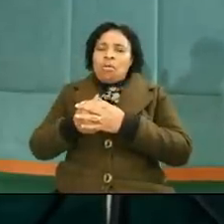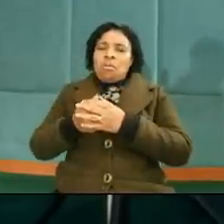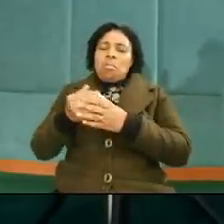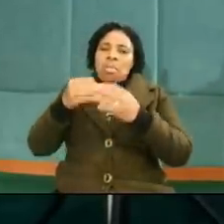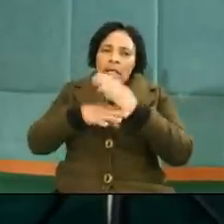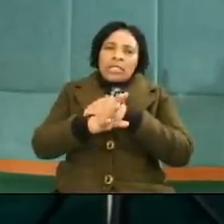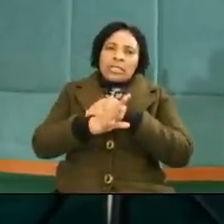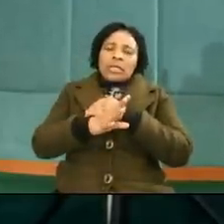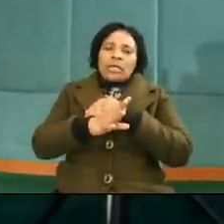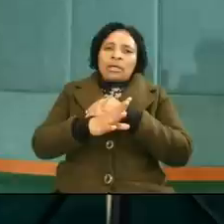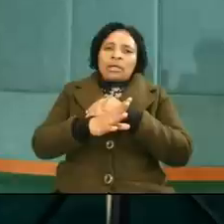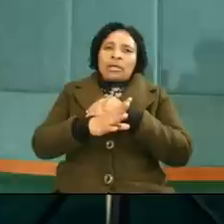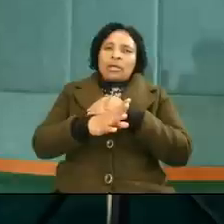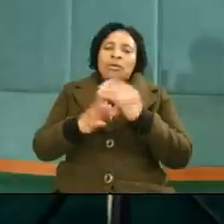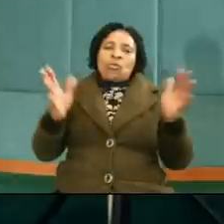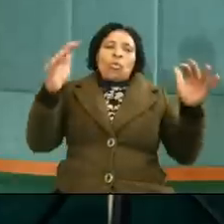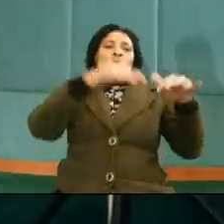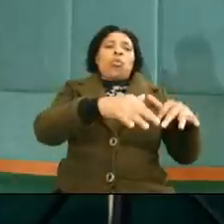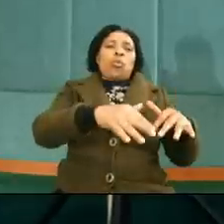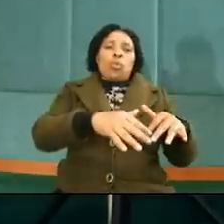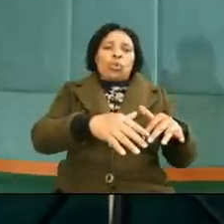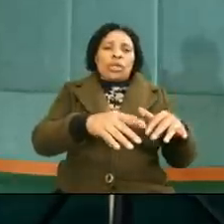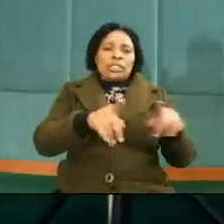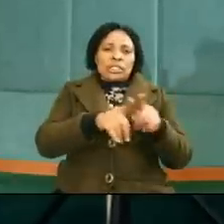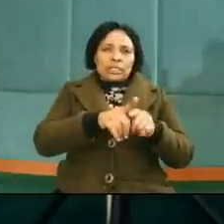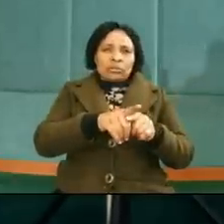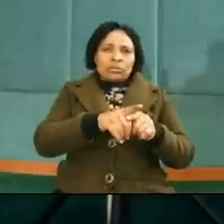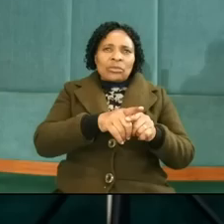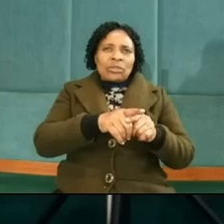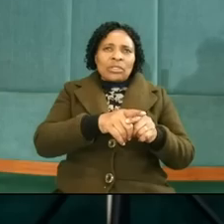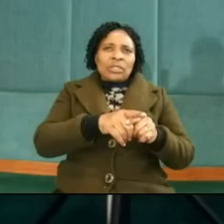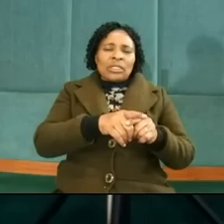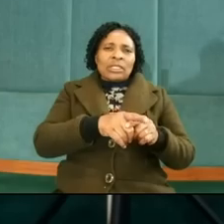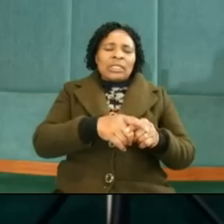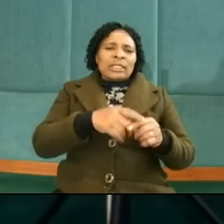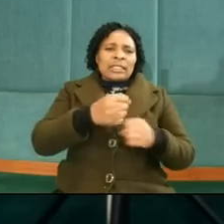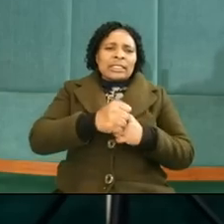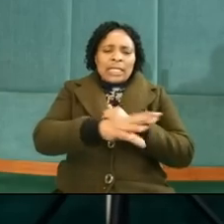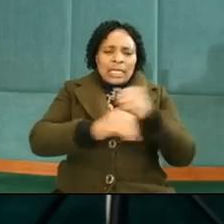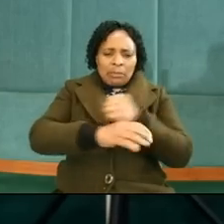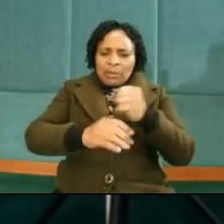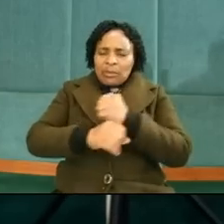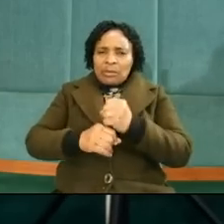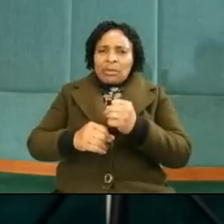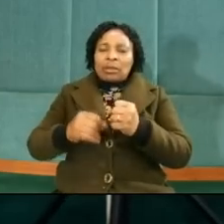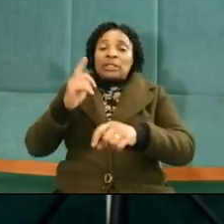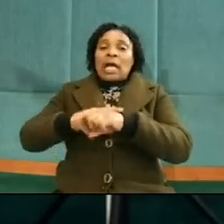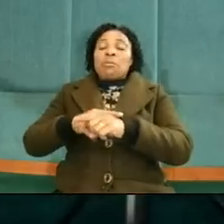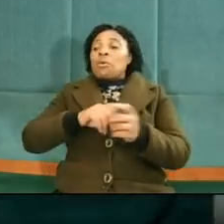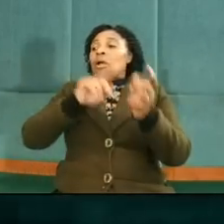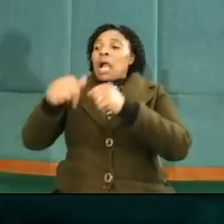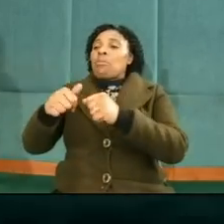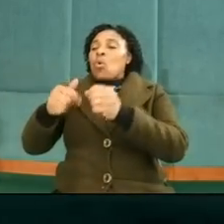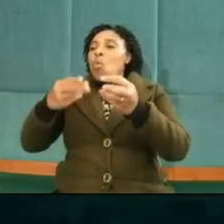them, conversion a plaza, like a swarm of bees, and they broke the windows and snatched things. By the time the cops come, they're on their